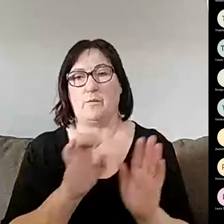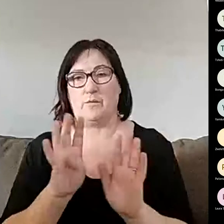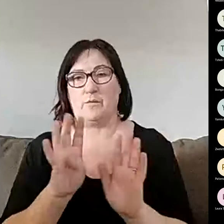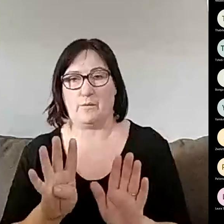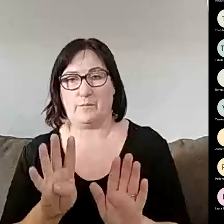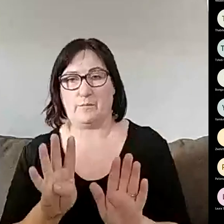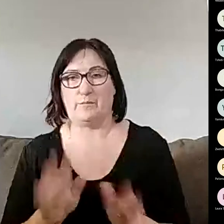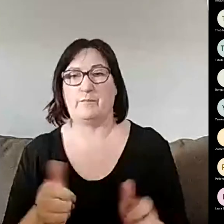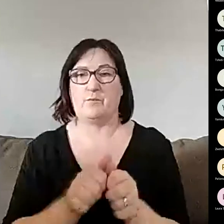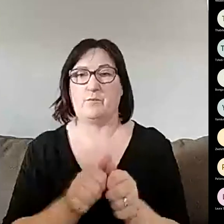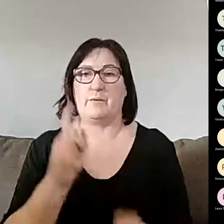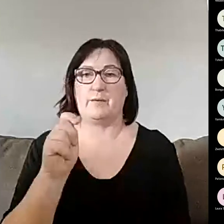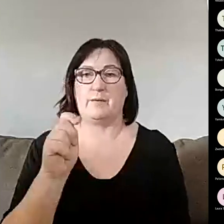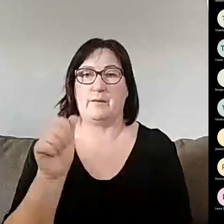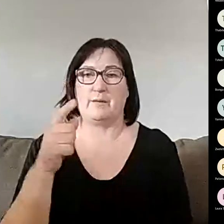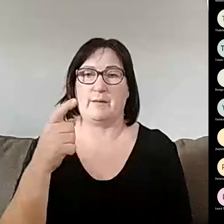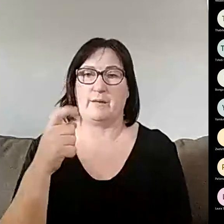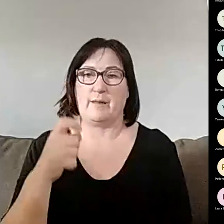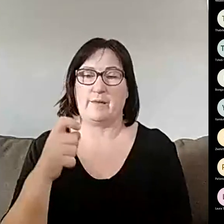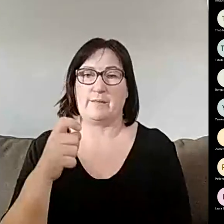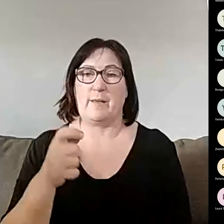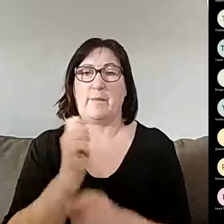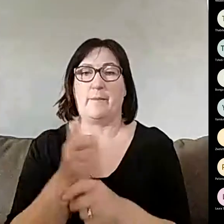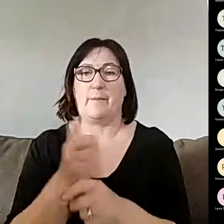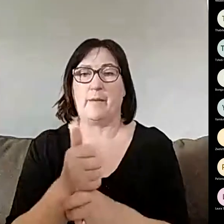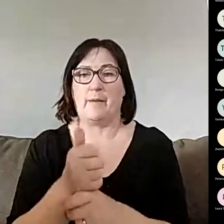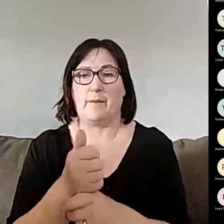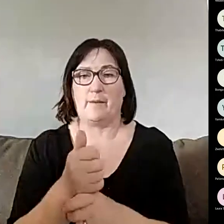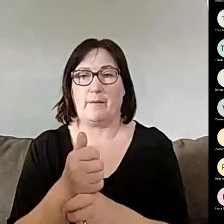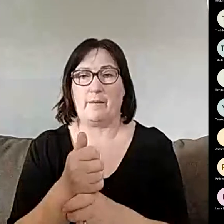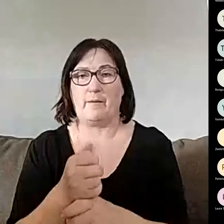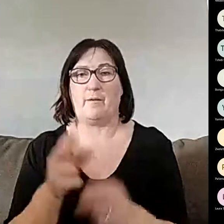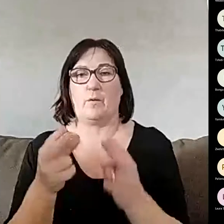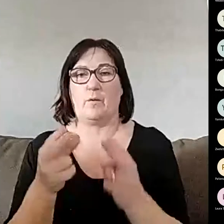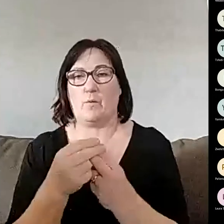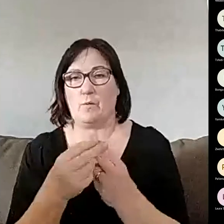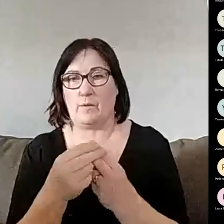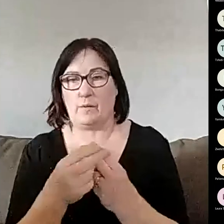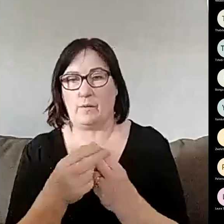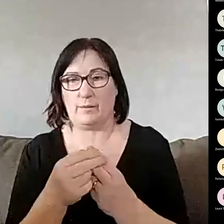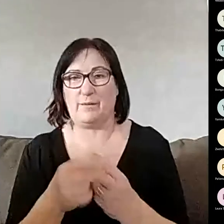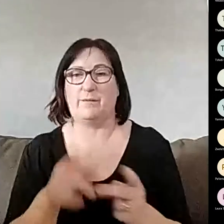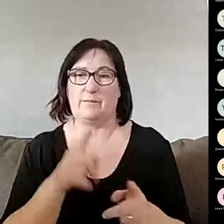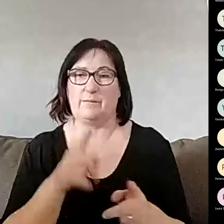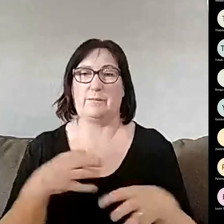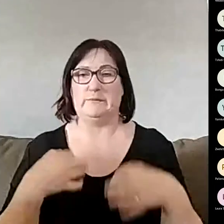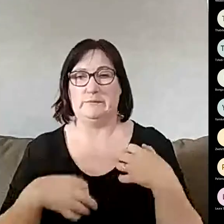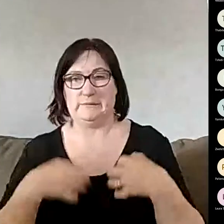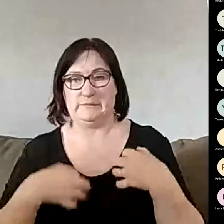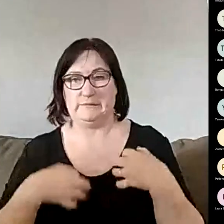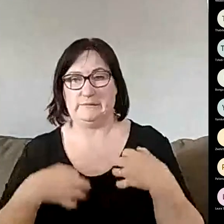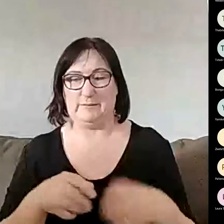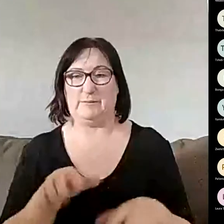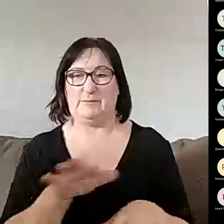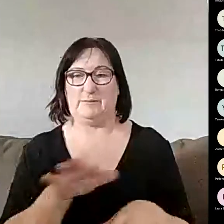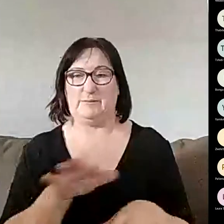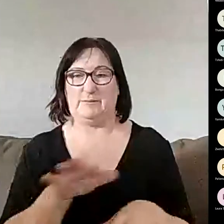Taxpayer Engagement Unit as an educator, a role she is extremely passionate about. Jolene, over to you.